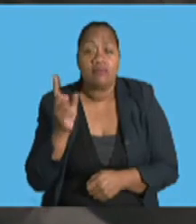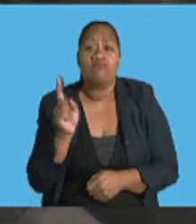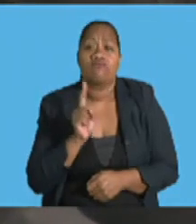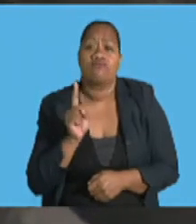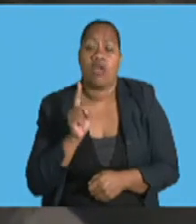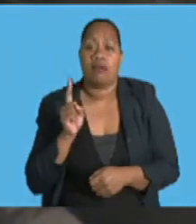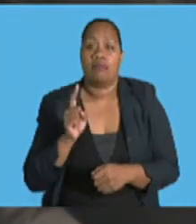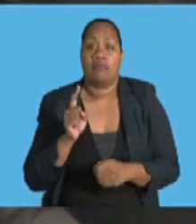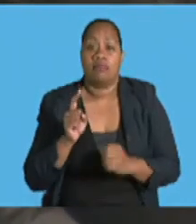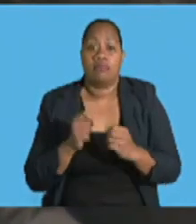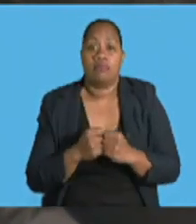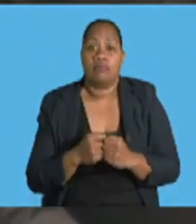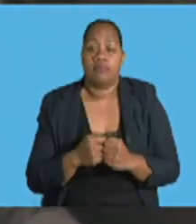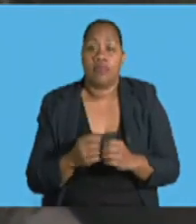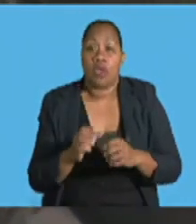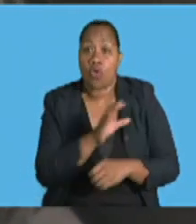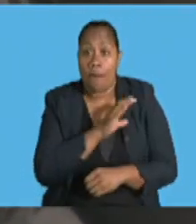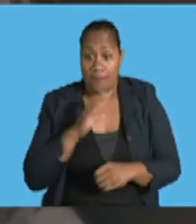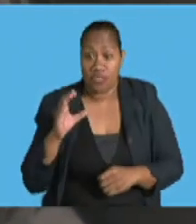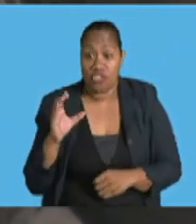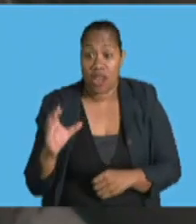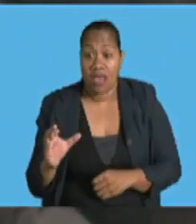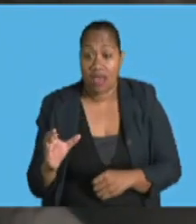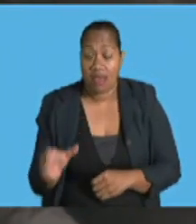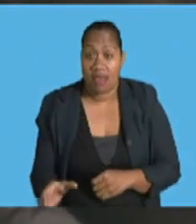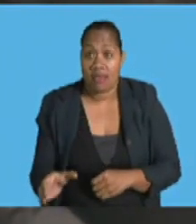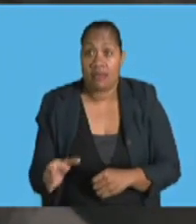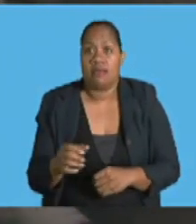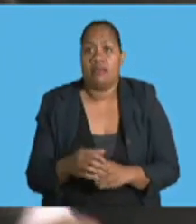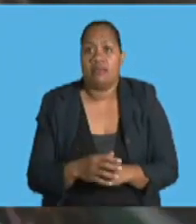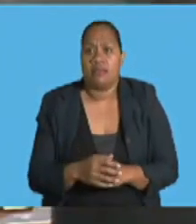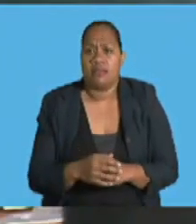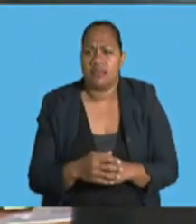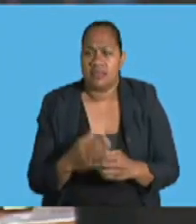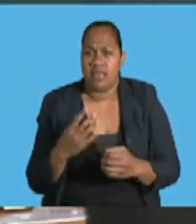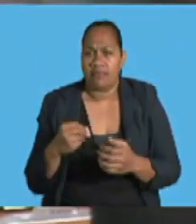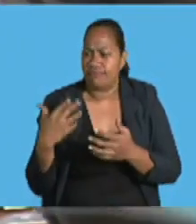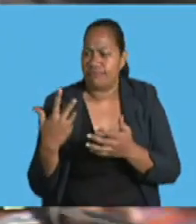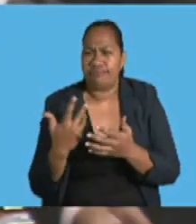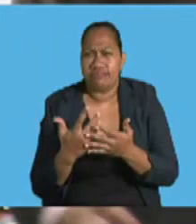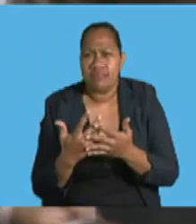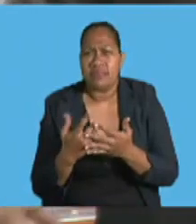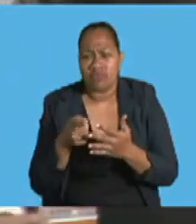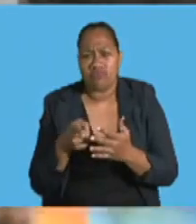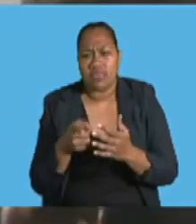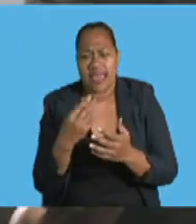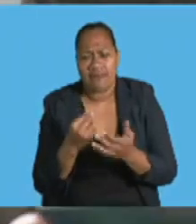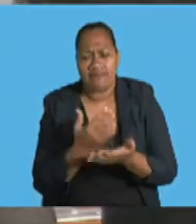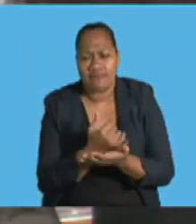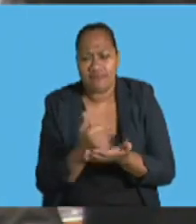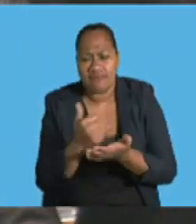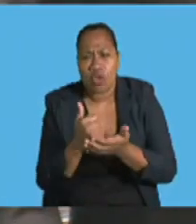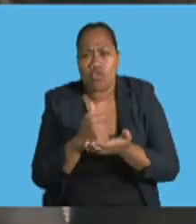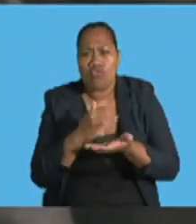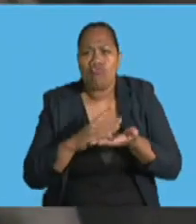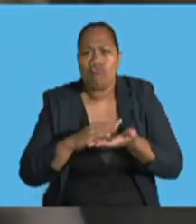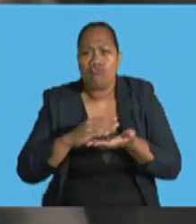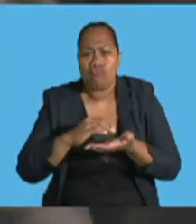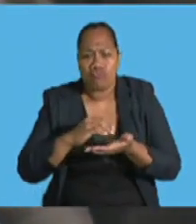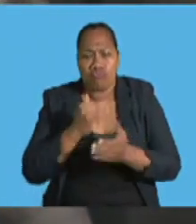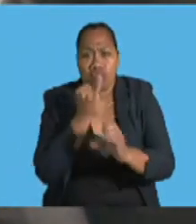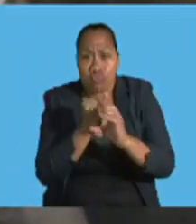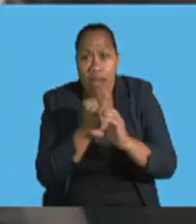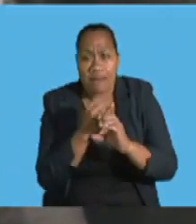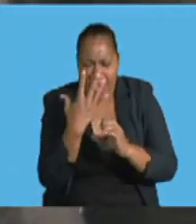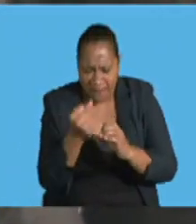Commissioner has stated on numerous occasions that statistics on crimes is available, and one just needs to pick up the phone and request